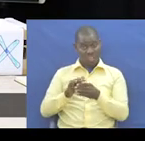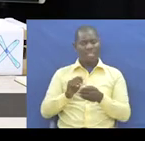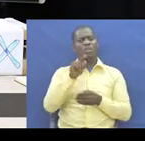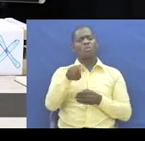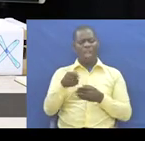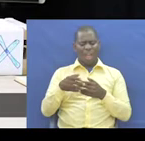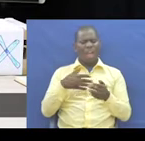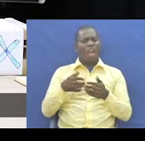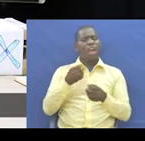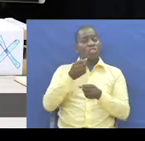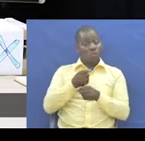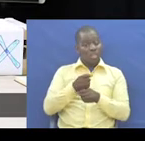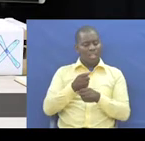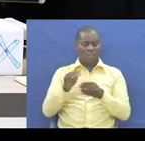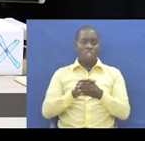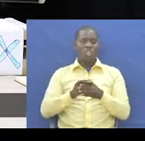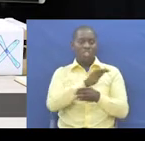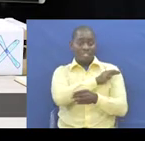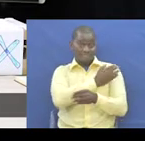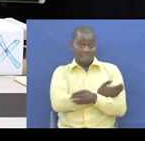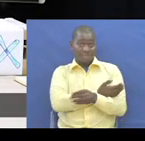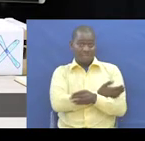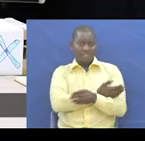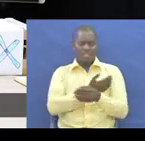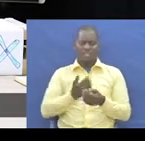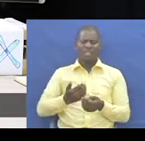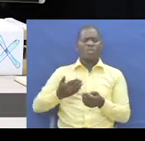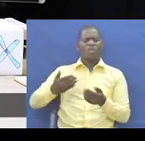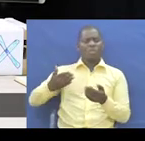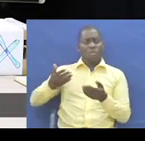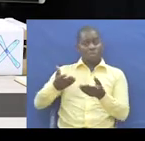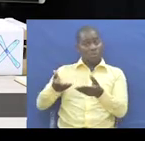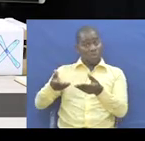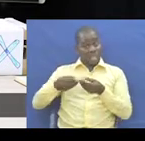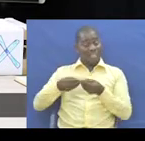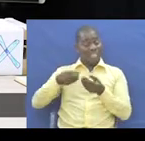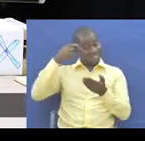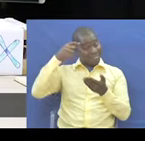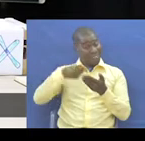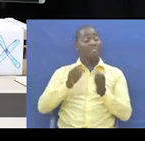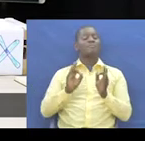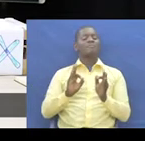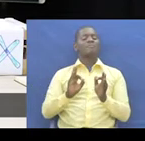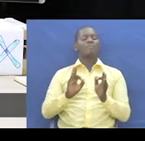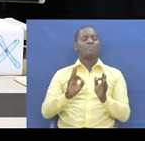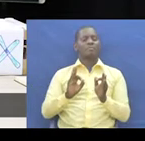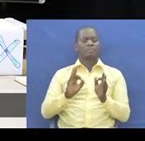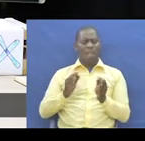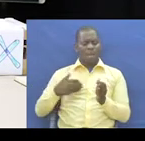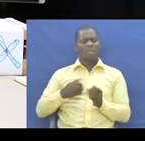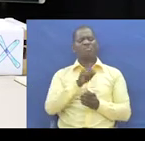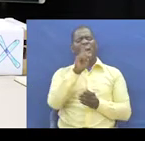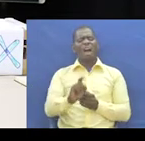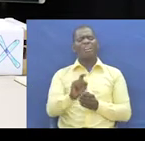for every activities, for every work we are doing, force is being applied. Now,